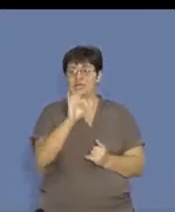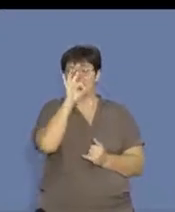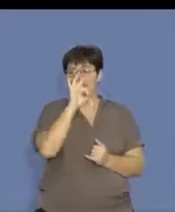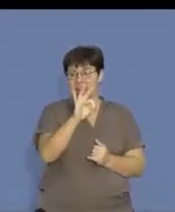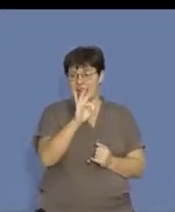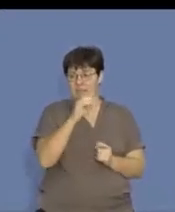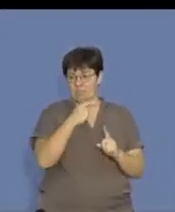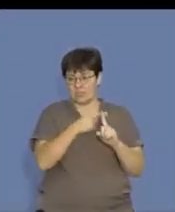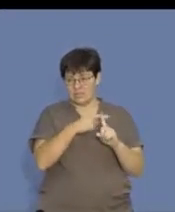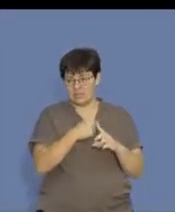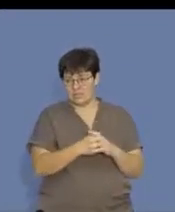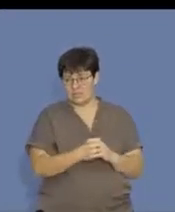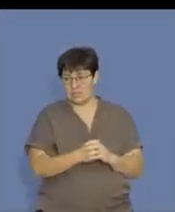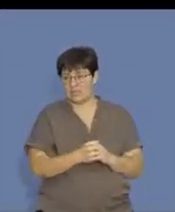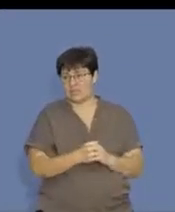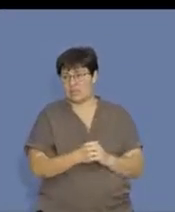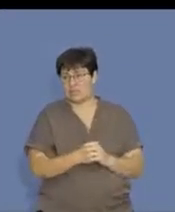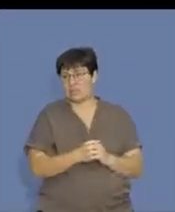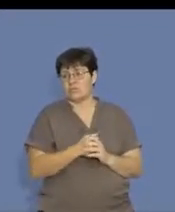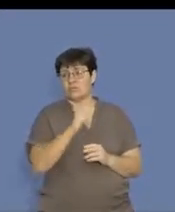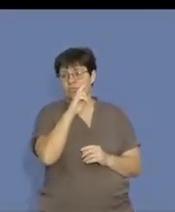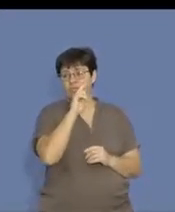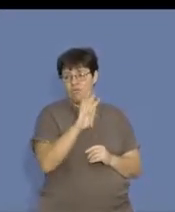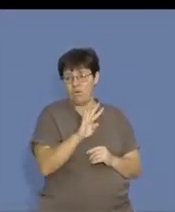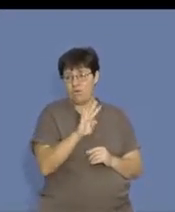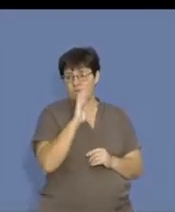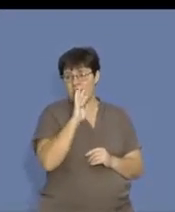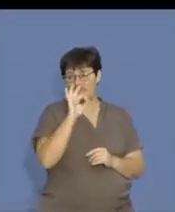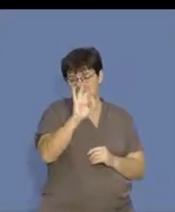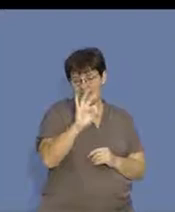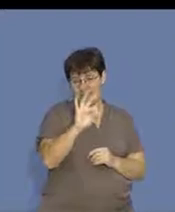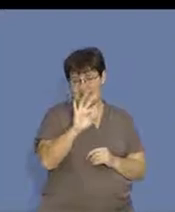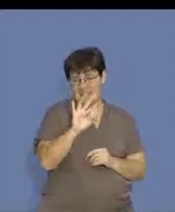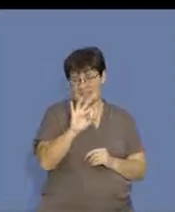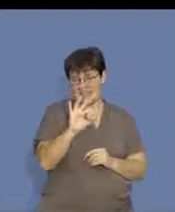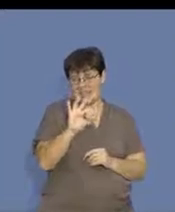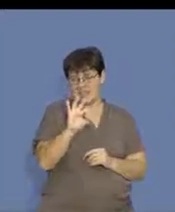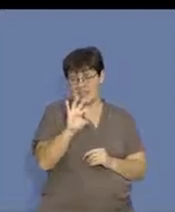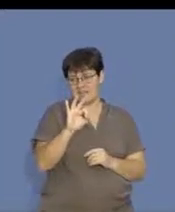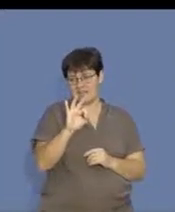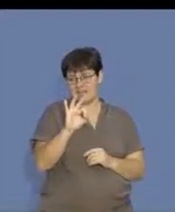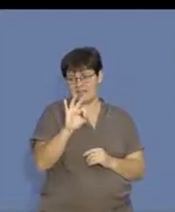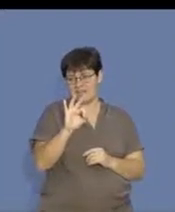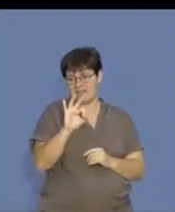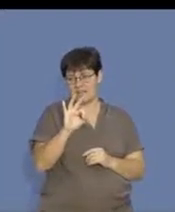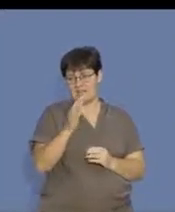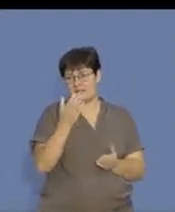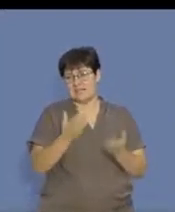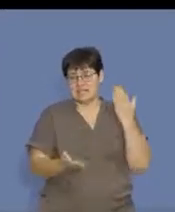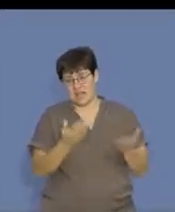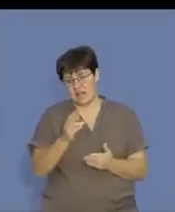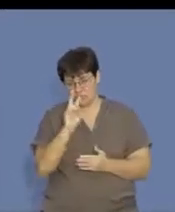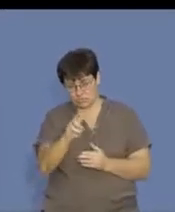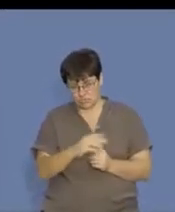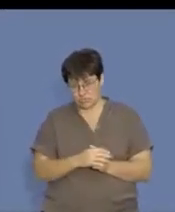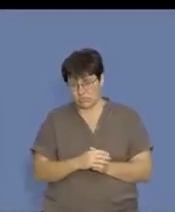3. So the midpoint between 2 and 4, you can see there is 3, although this is in a scale